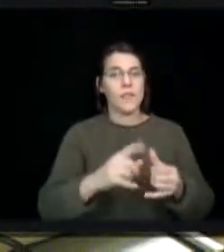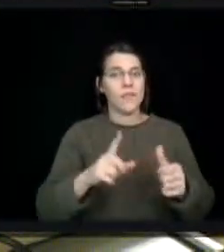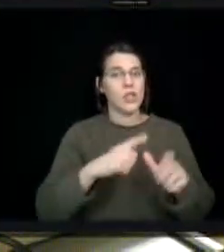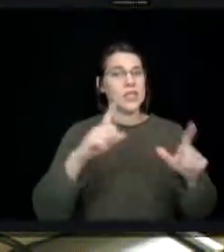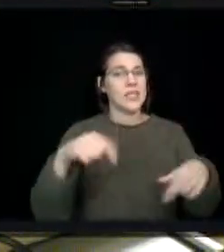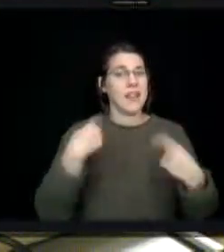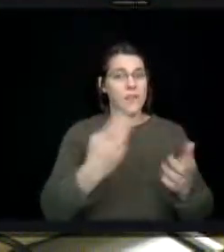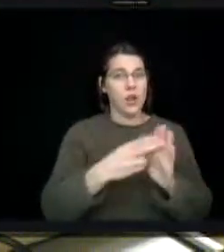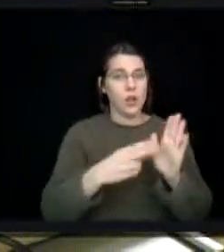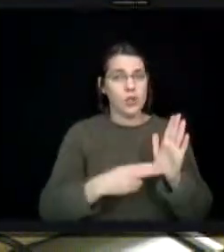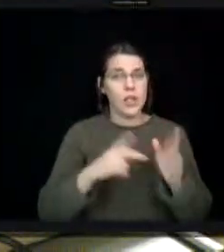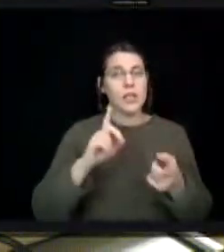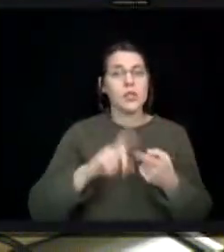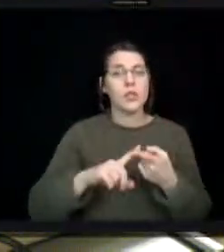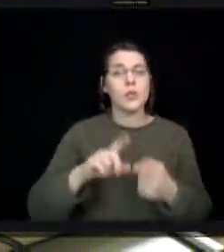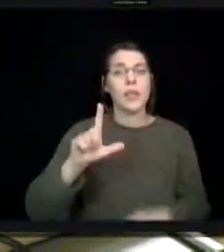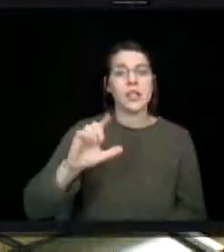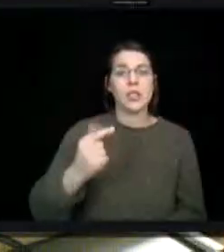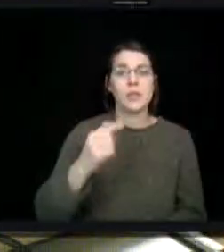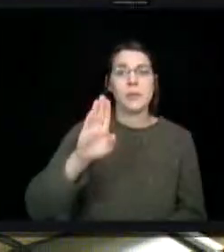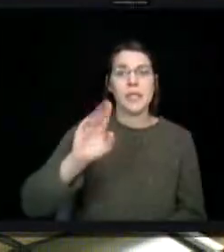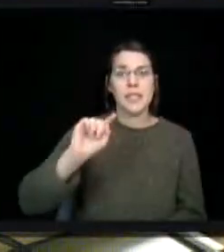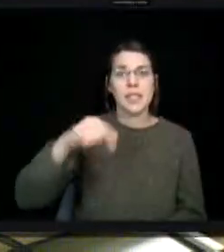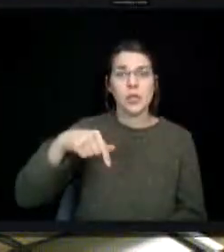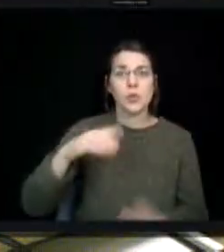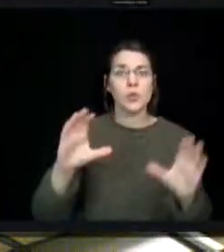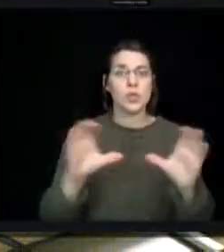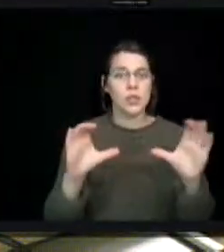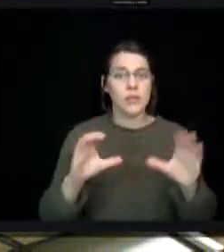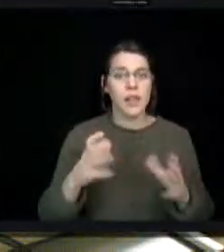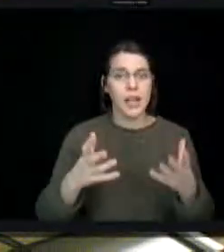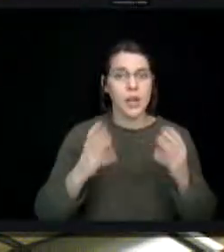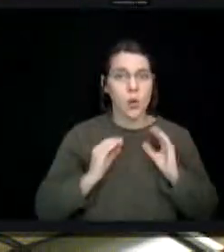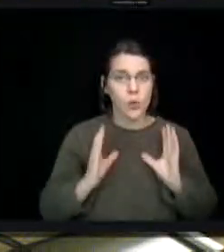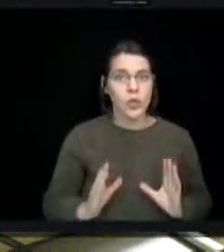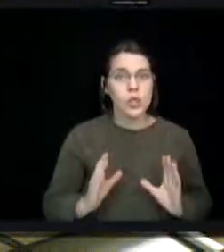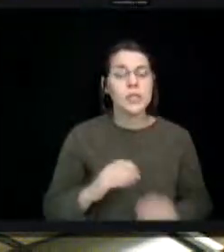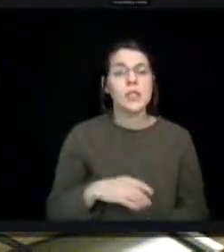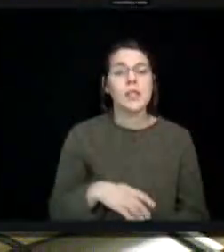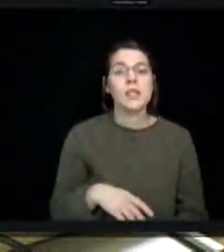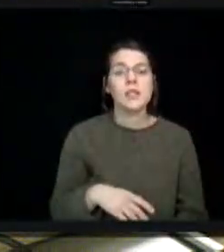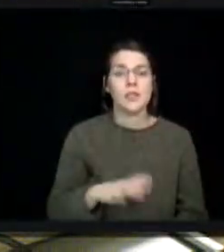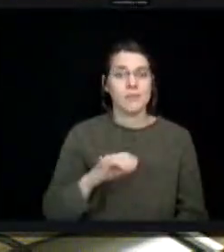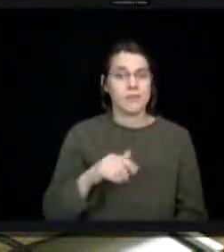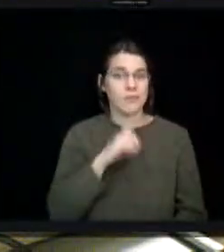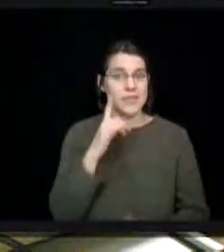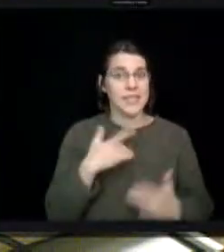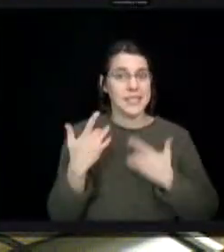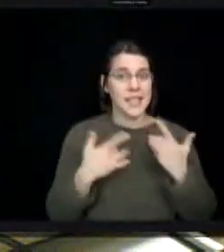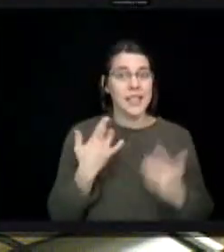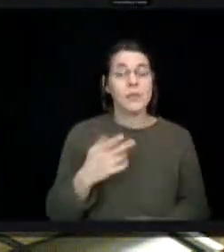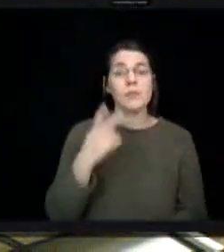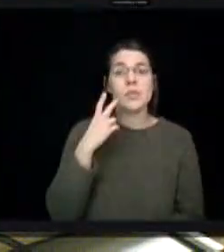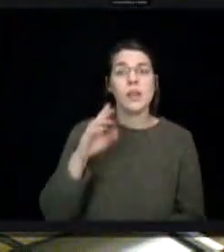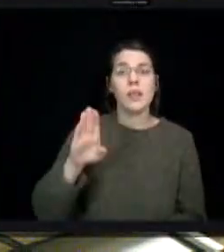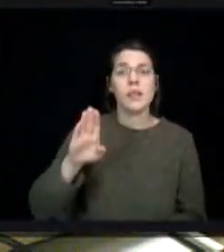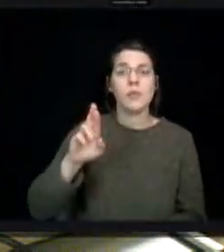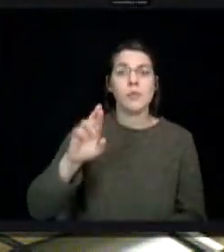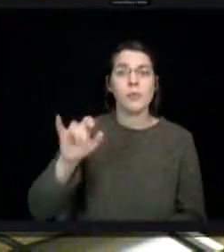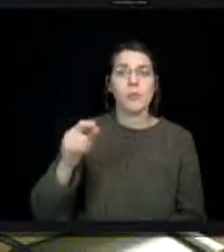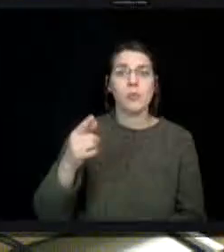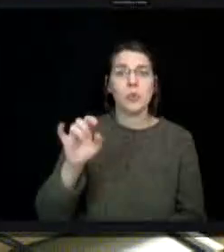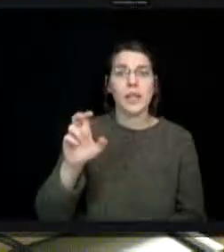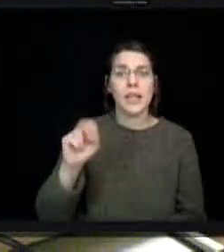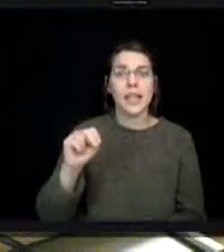owners. So that's really exciting that we have taken that. We, as you saw on the one example from Brighton Heights, the prime on